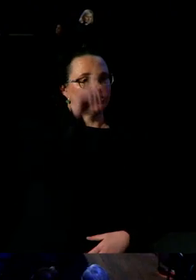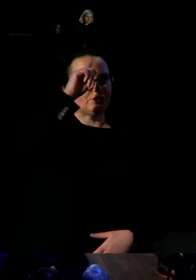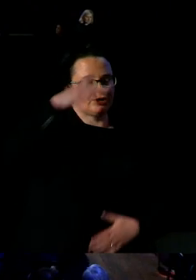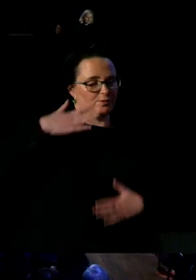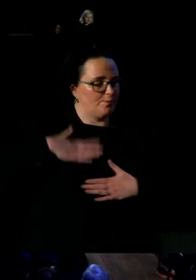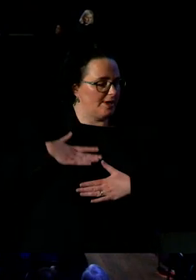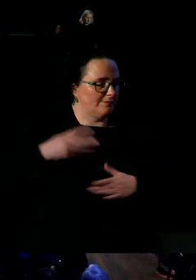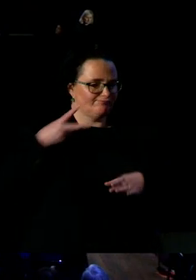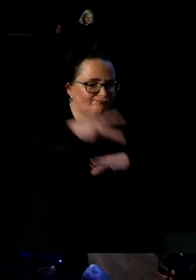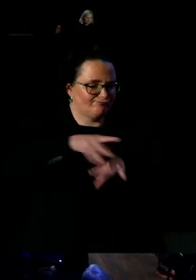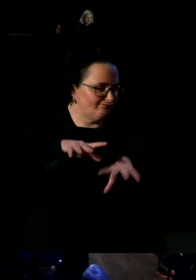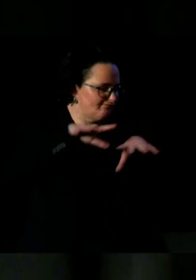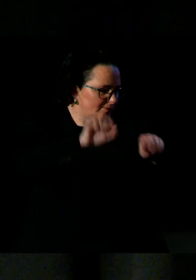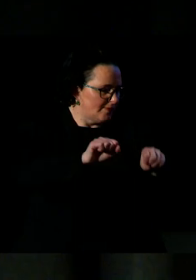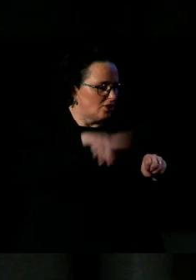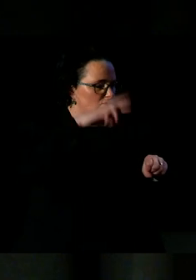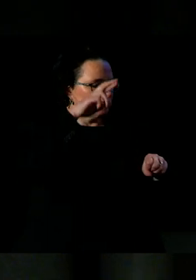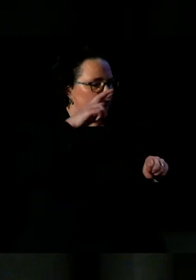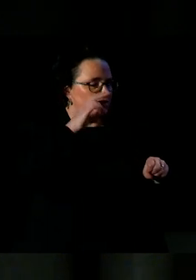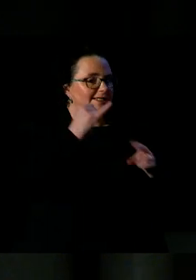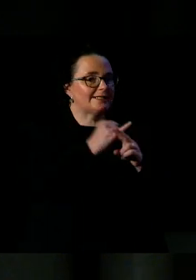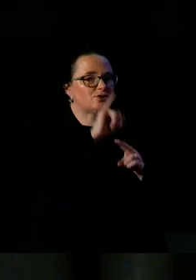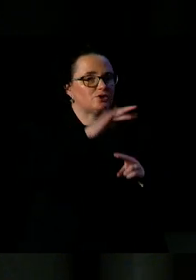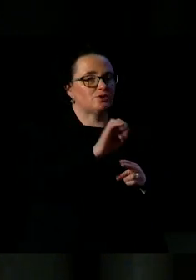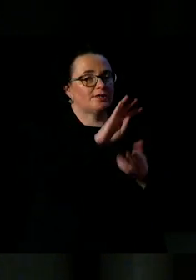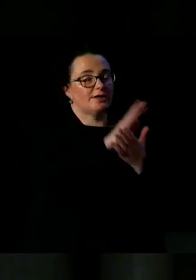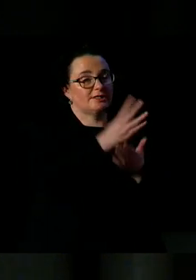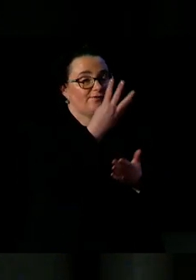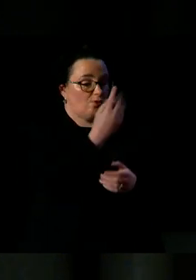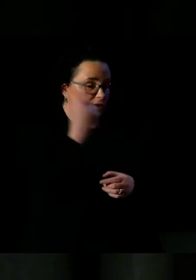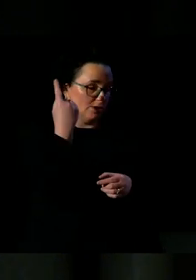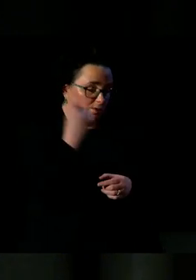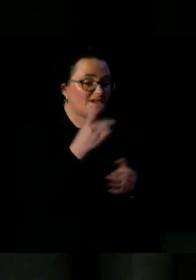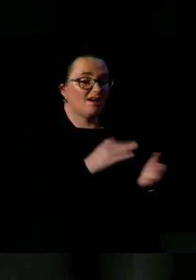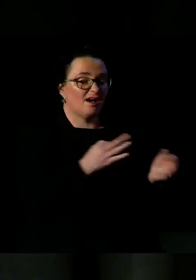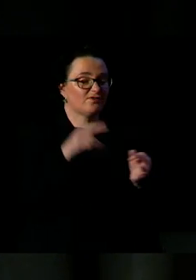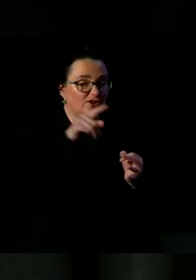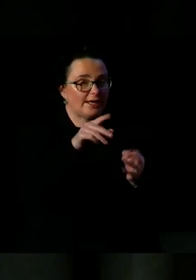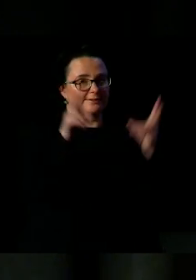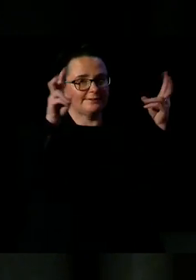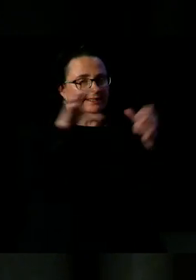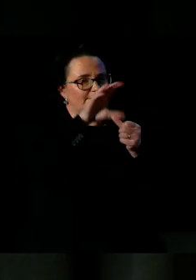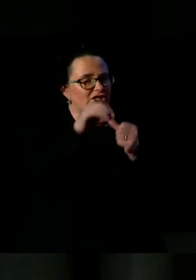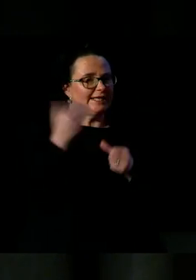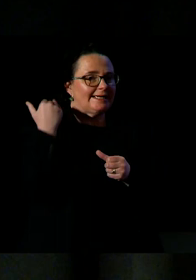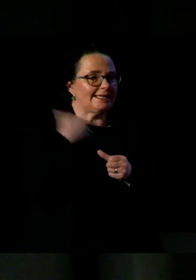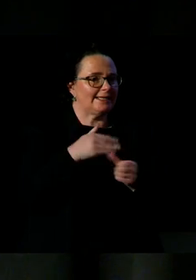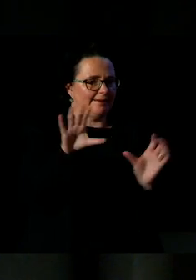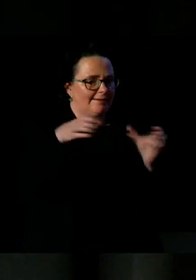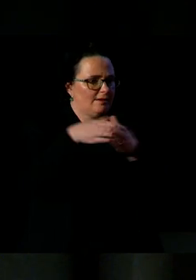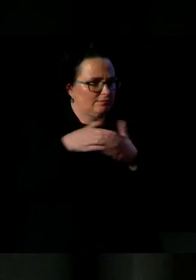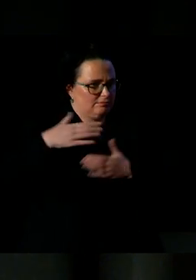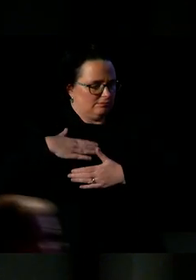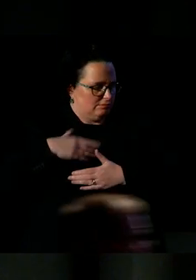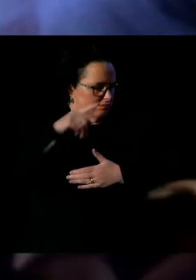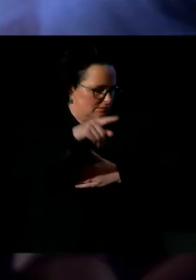When the German army invaded Russia in June 1941, it was followed by special killing units. I invite Nick